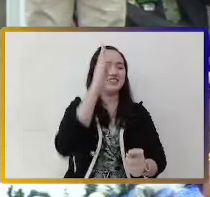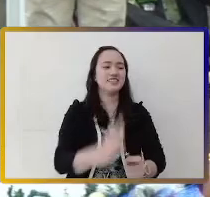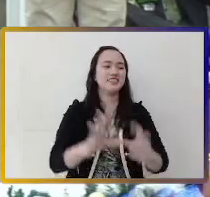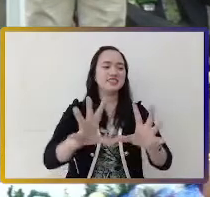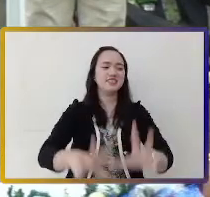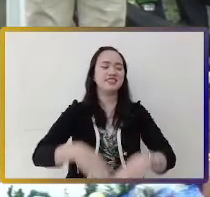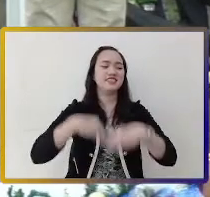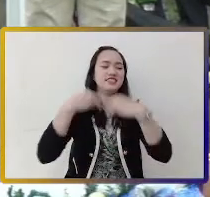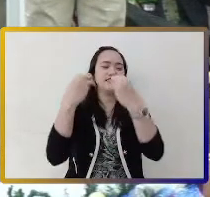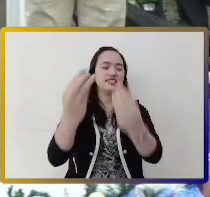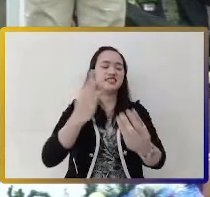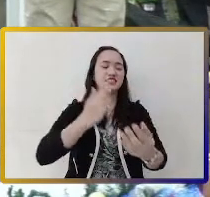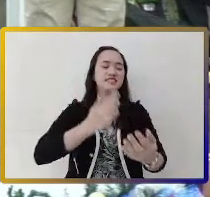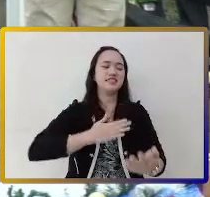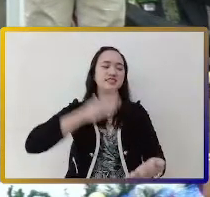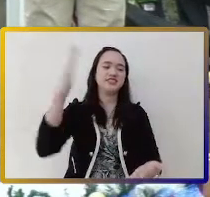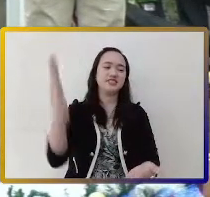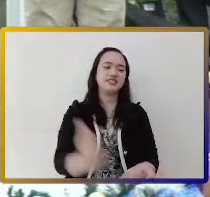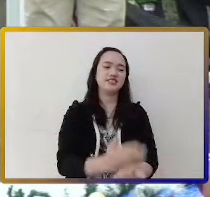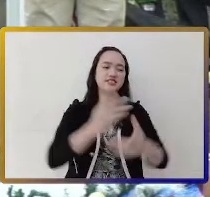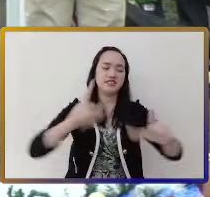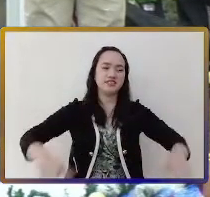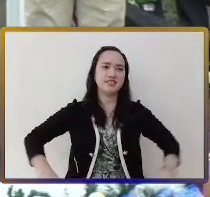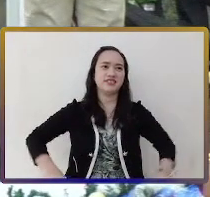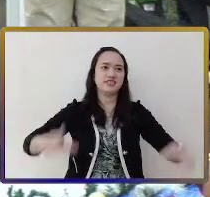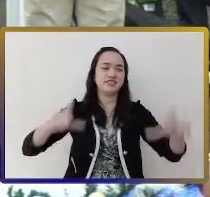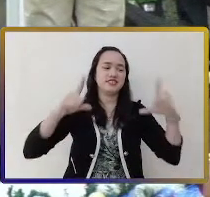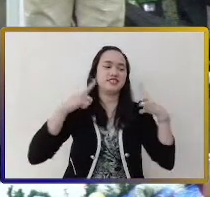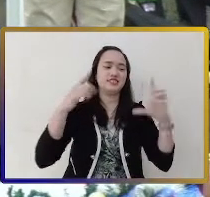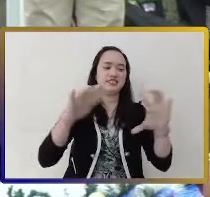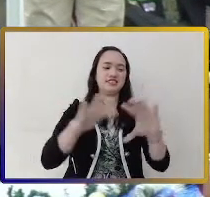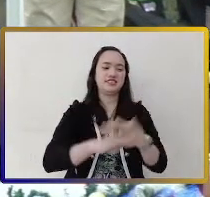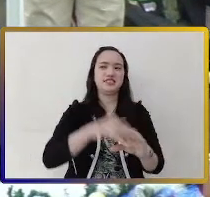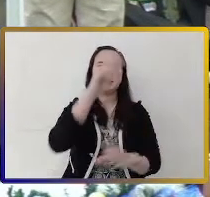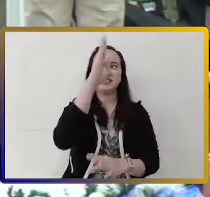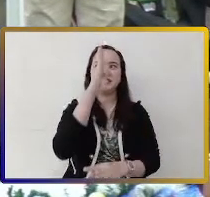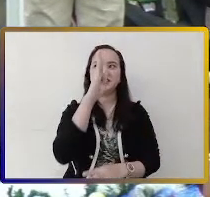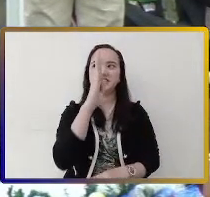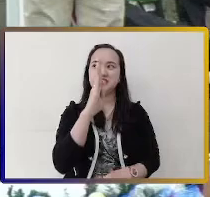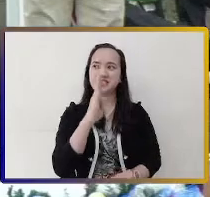He left me a new life in